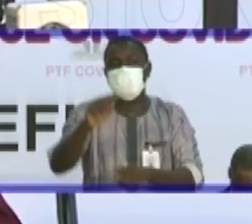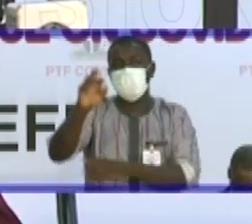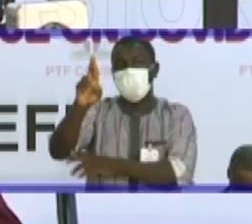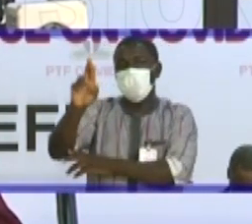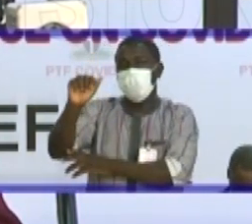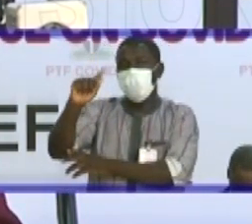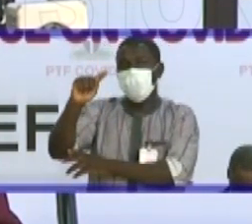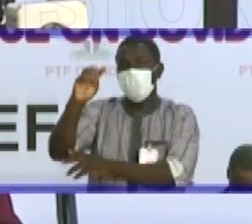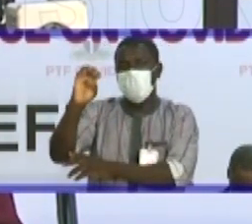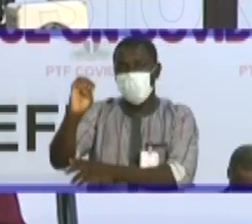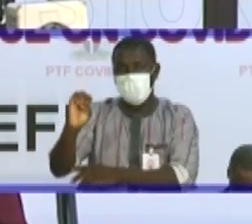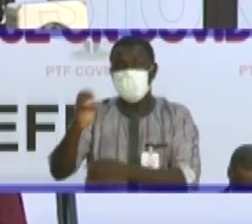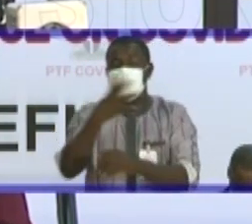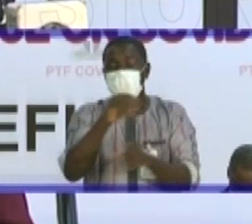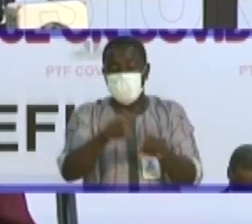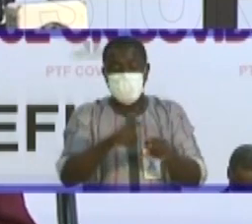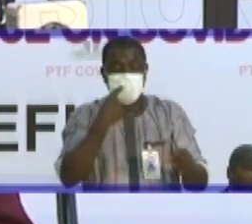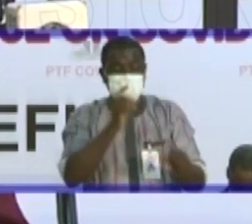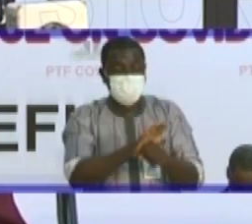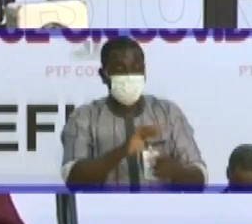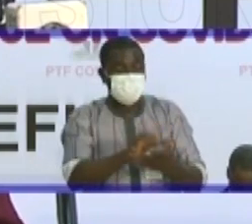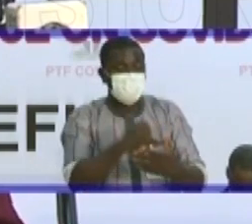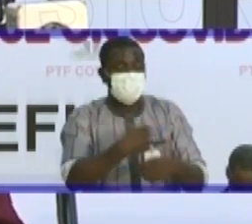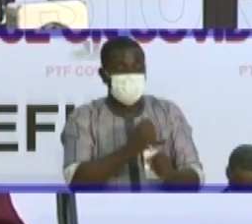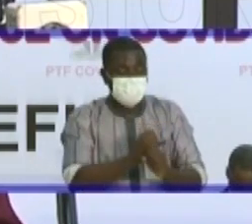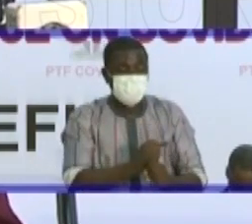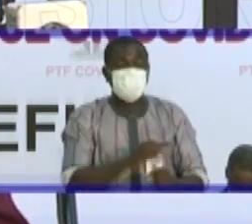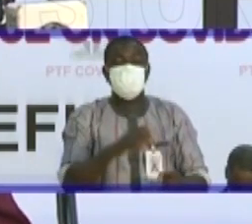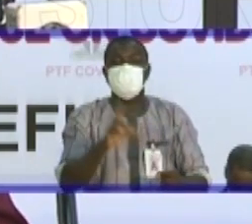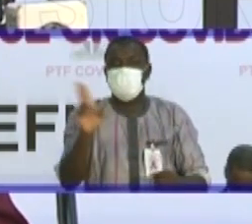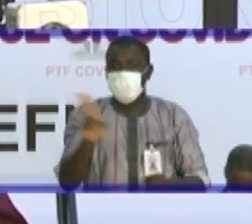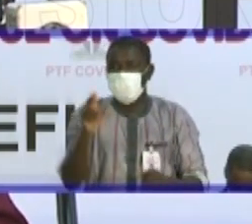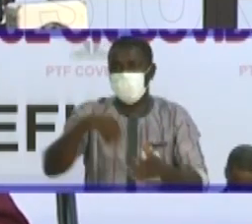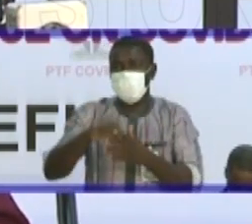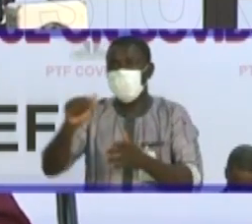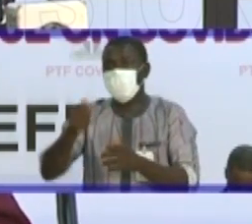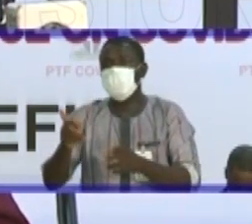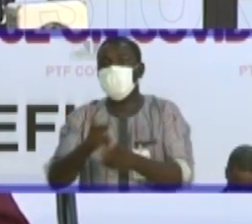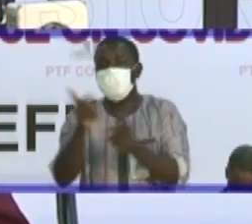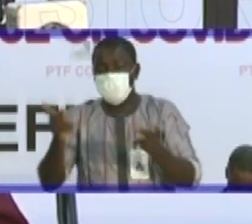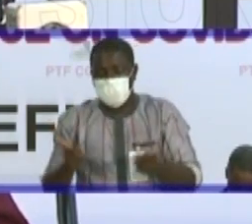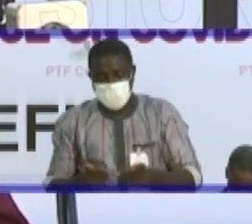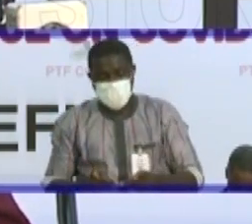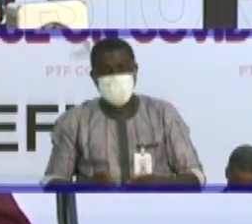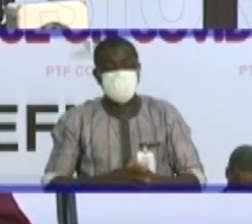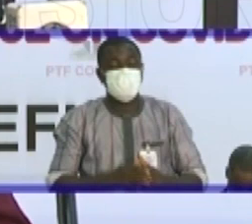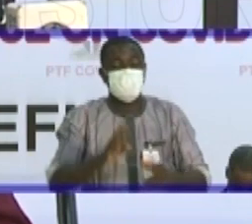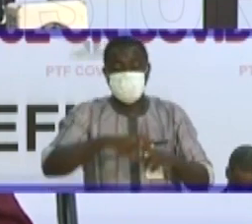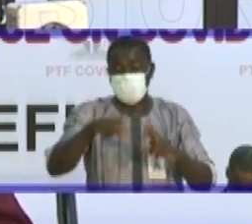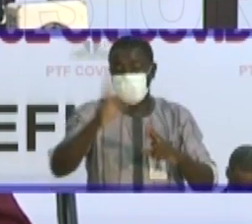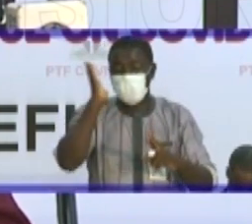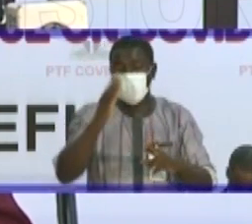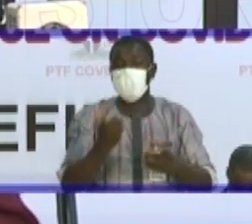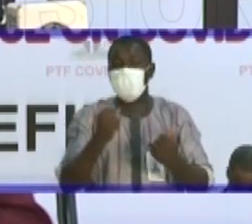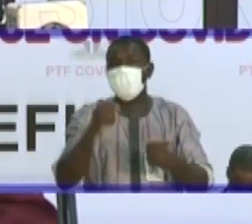the promises that were made, and also the rates that may have been used in other places. So the result will come with